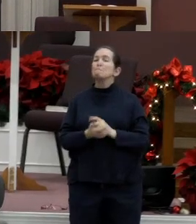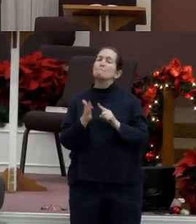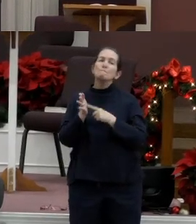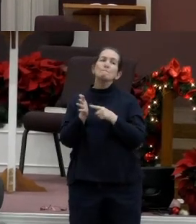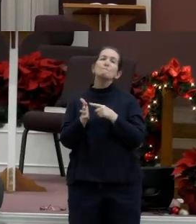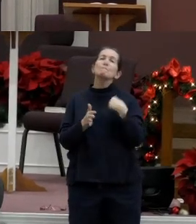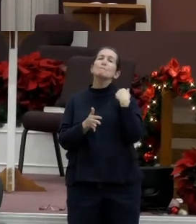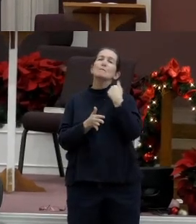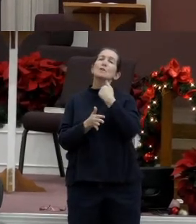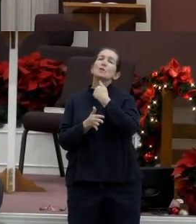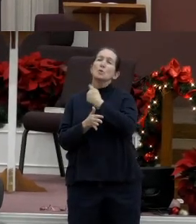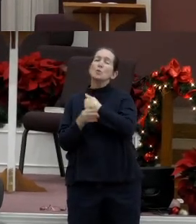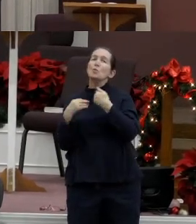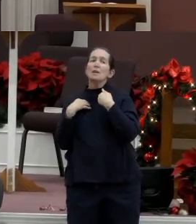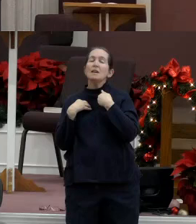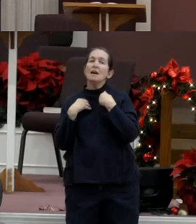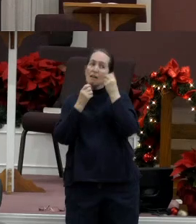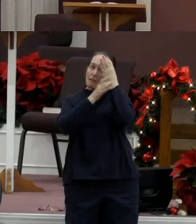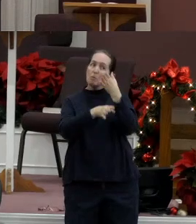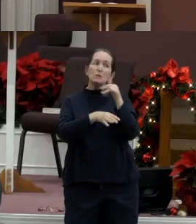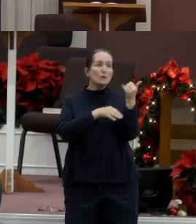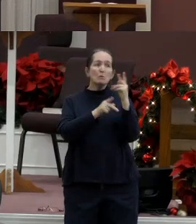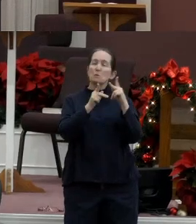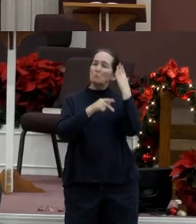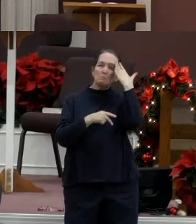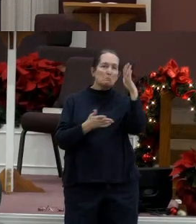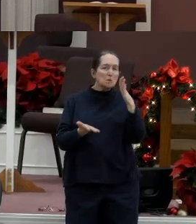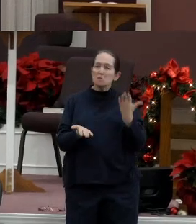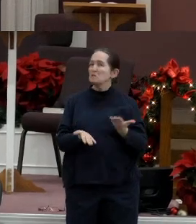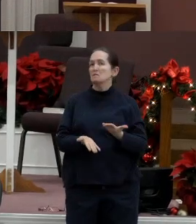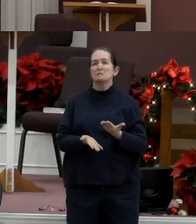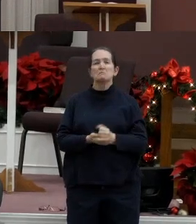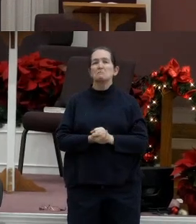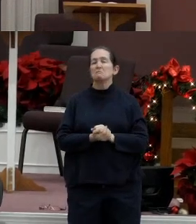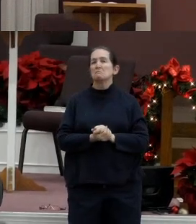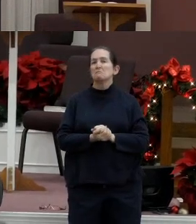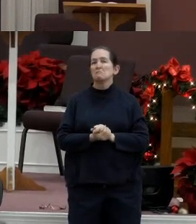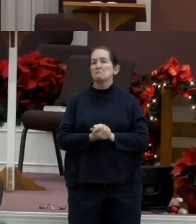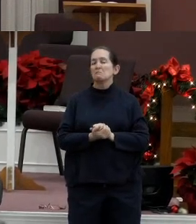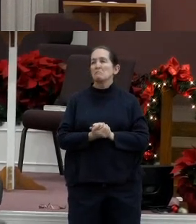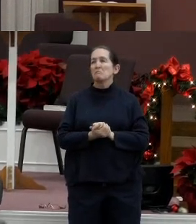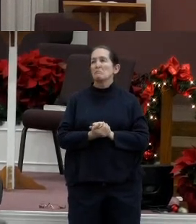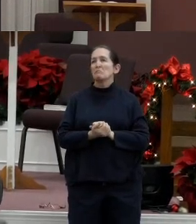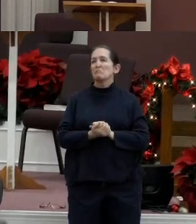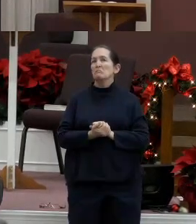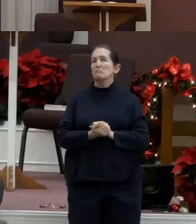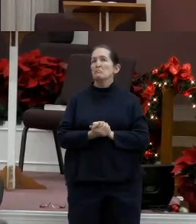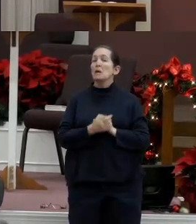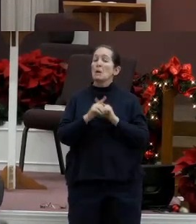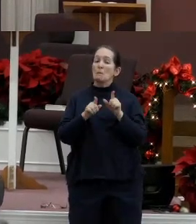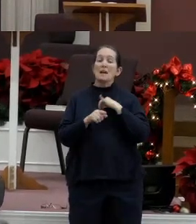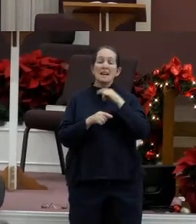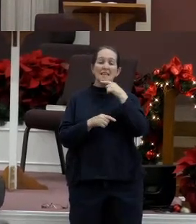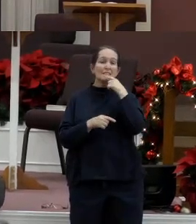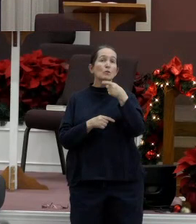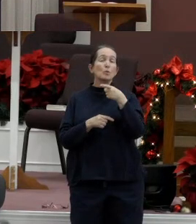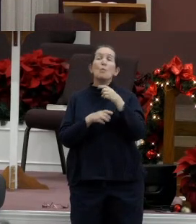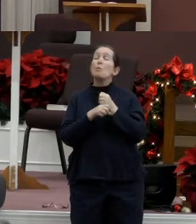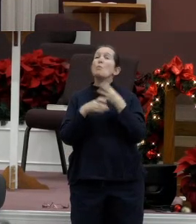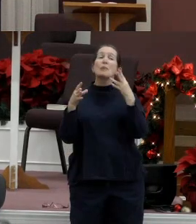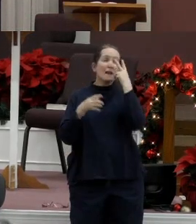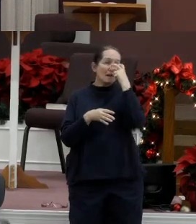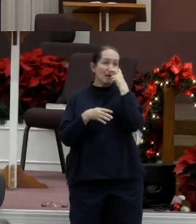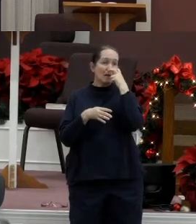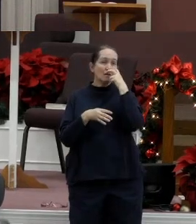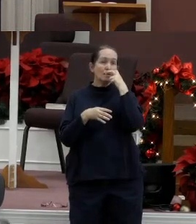Sometimes we're privy to information that others aren't. But I can tell you without a doubt, as